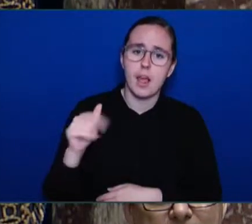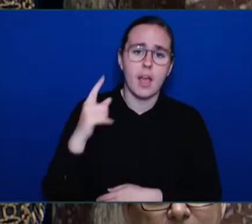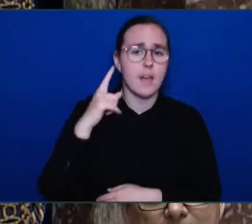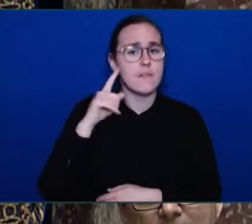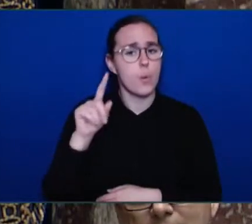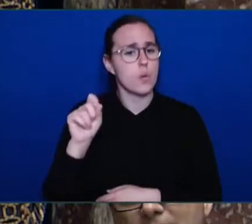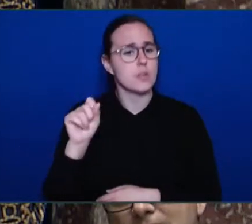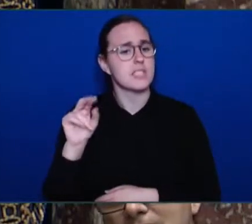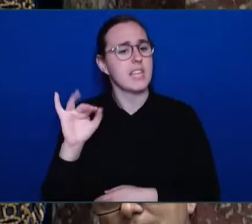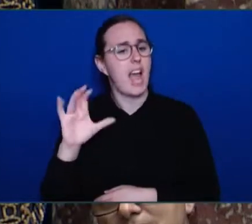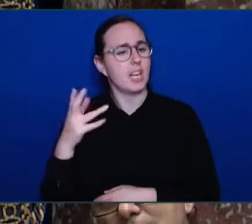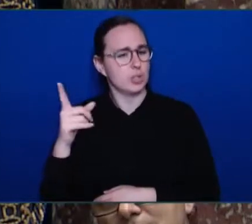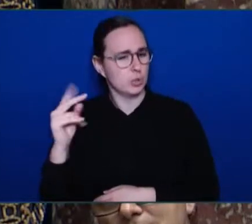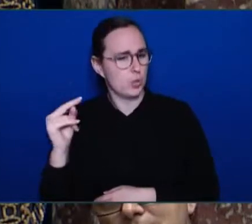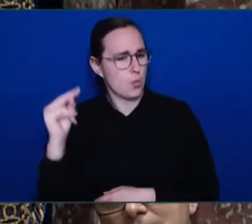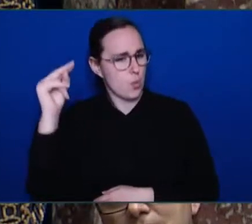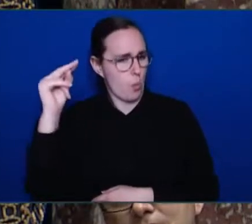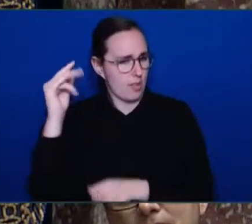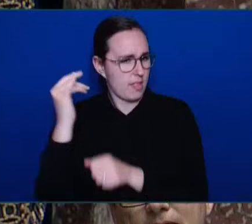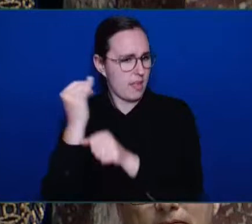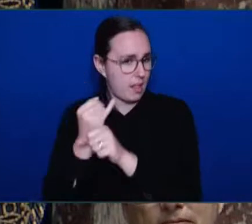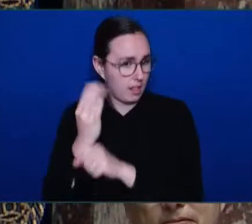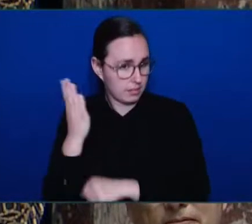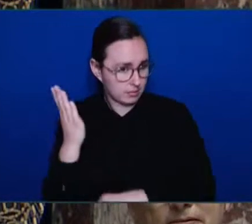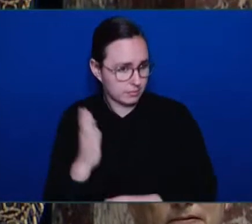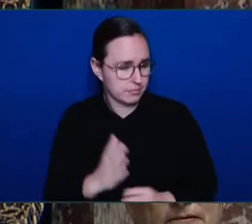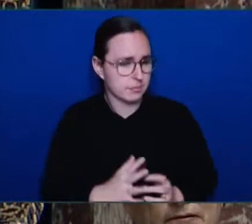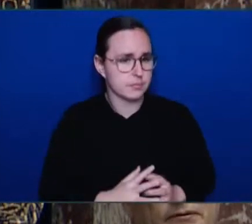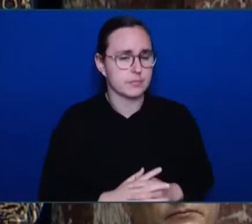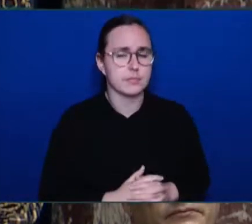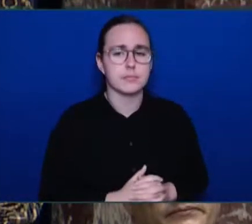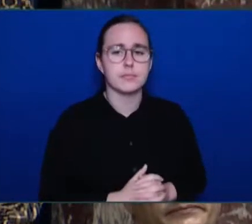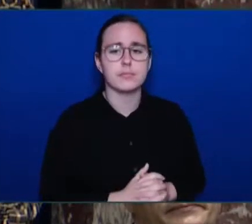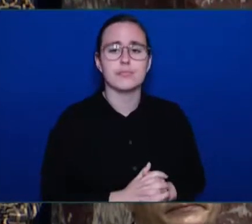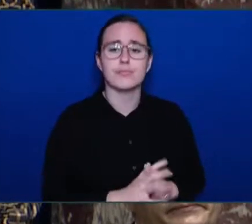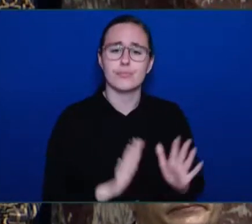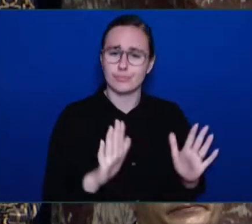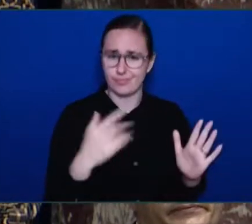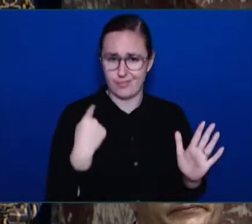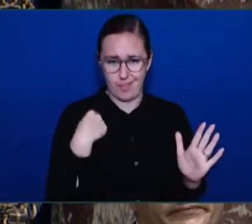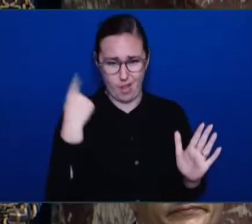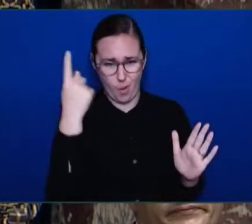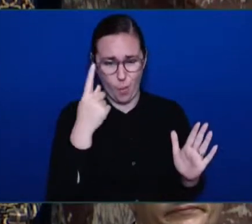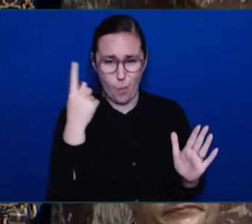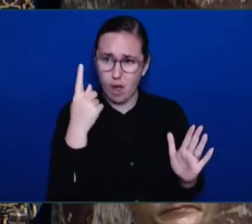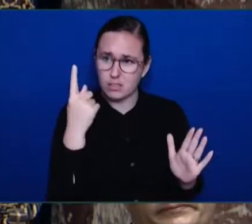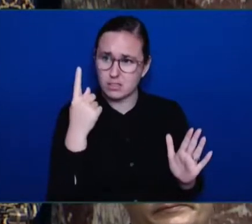climate crisis, that burning wood pellets is clean, green energy?